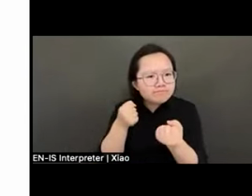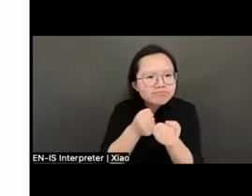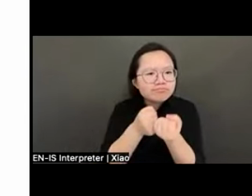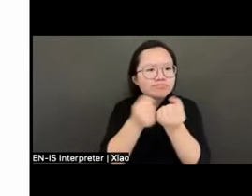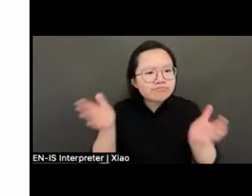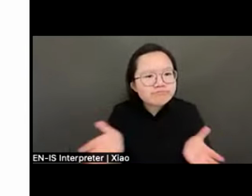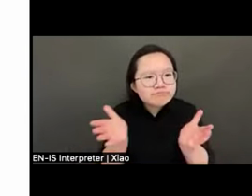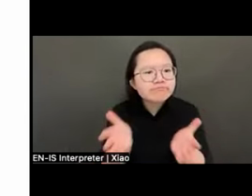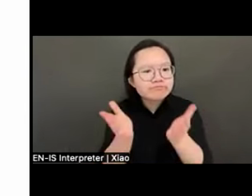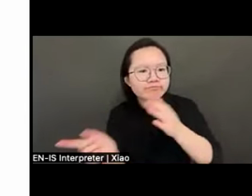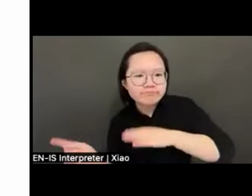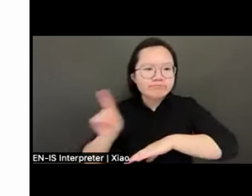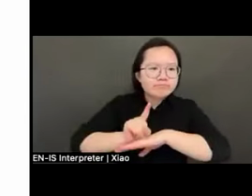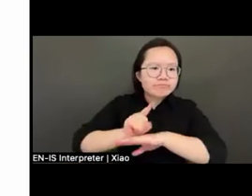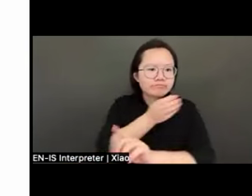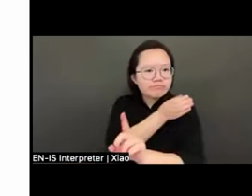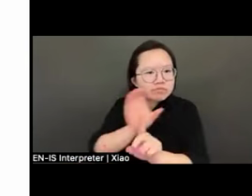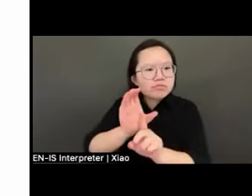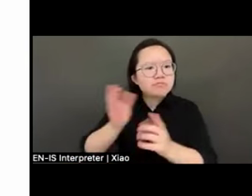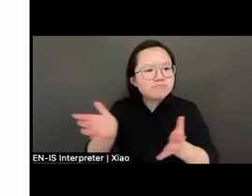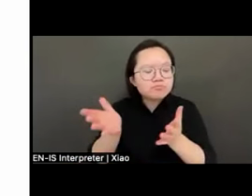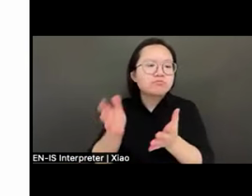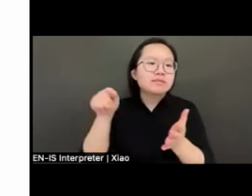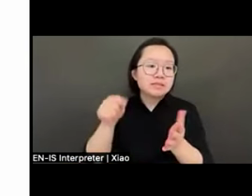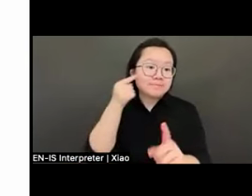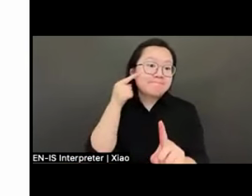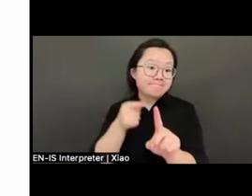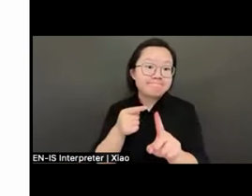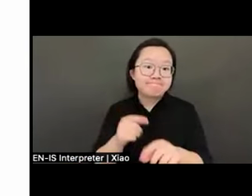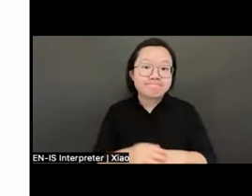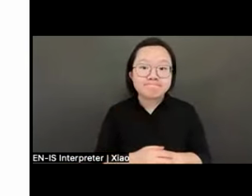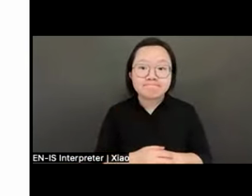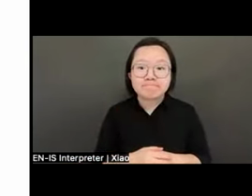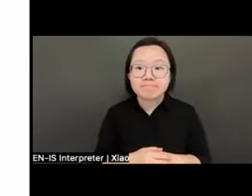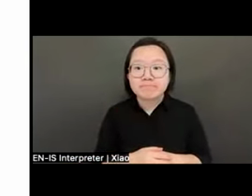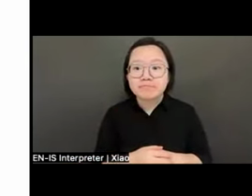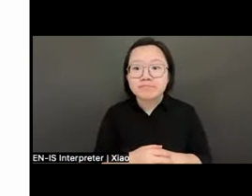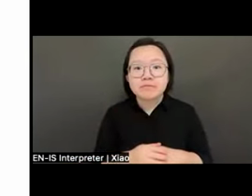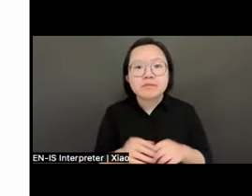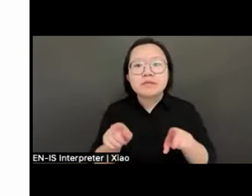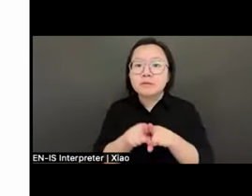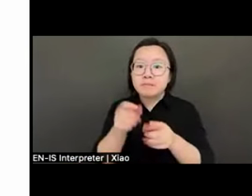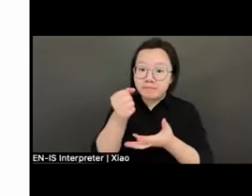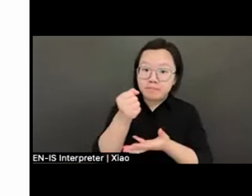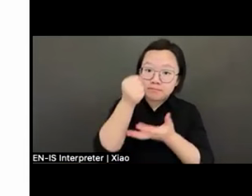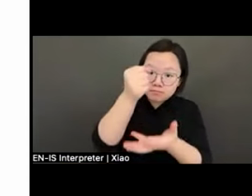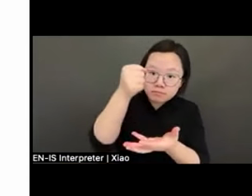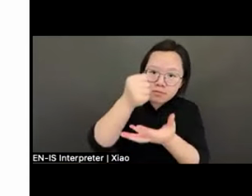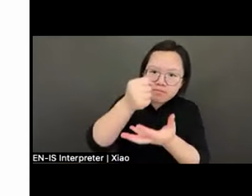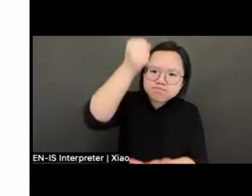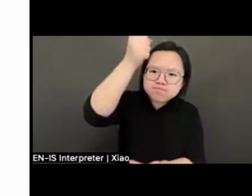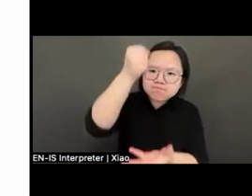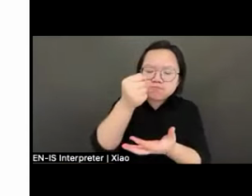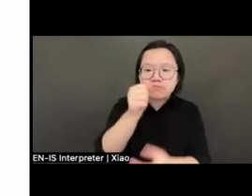active, meaningful, and innovative ways. And it's doing so by giving grants that range from 5,000 to